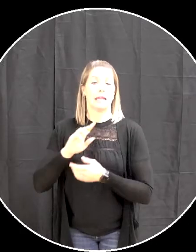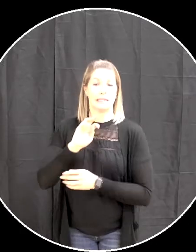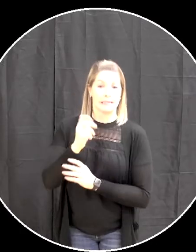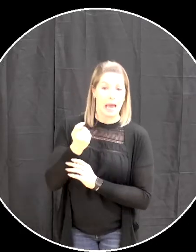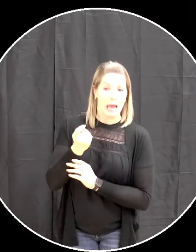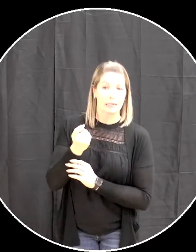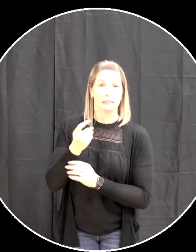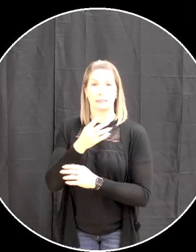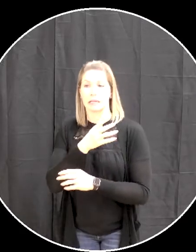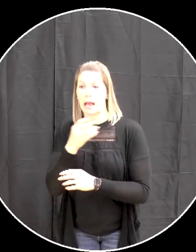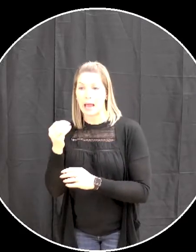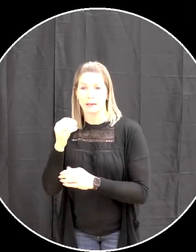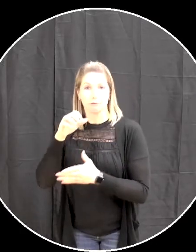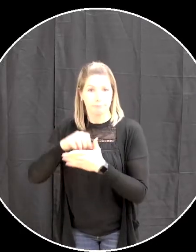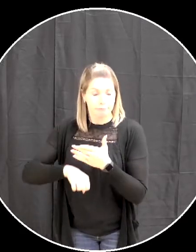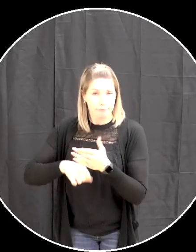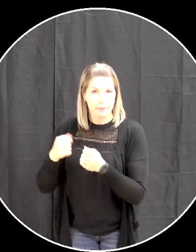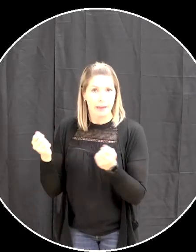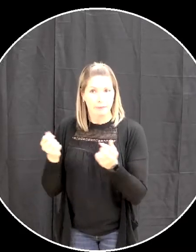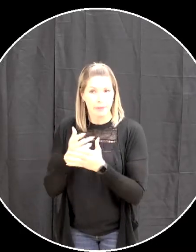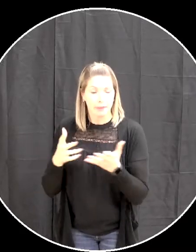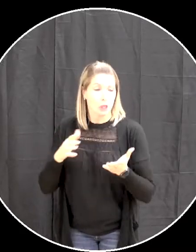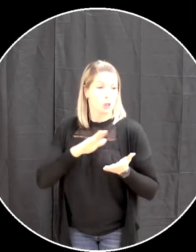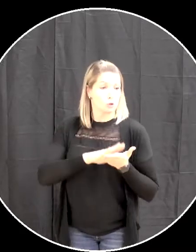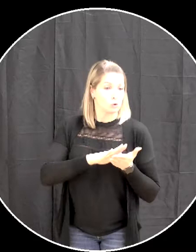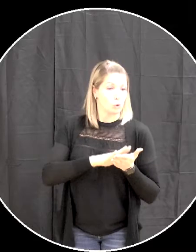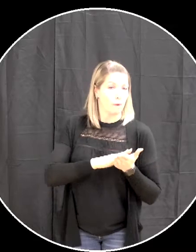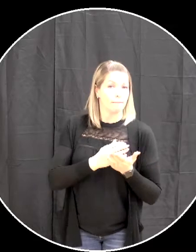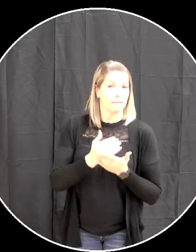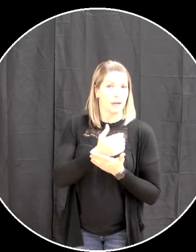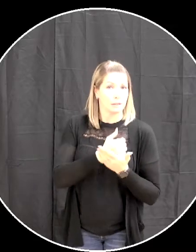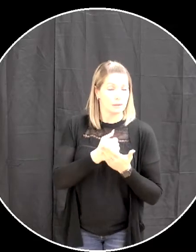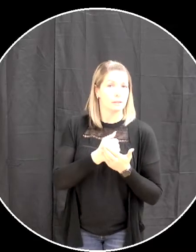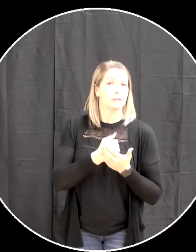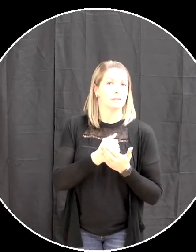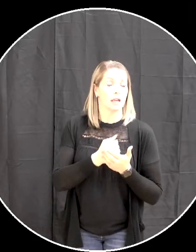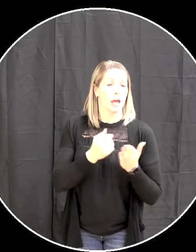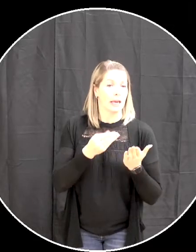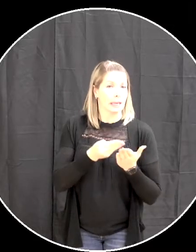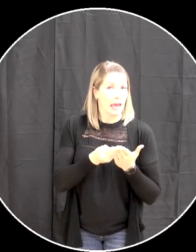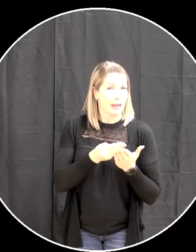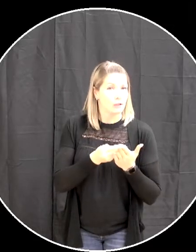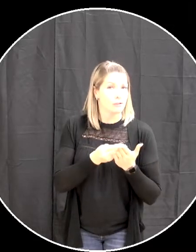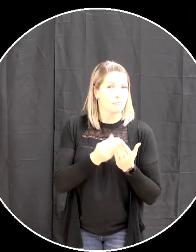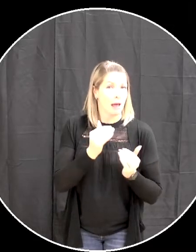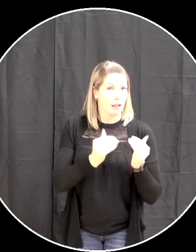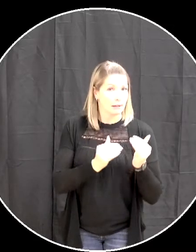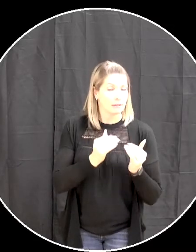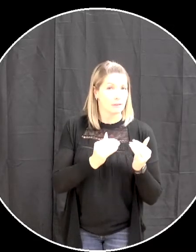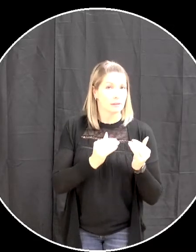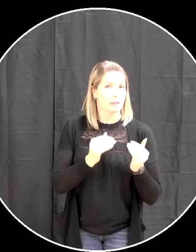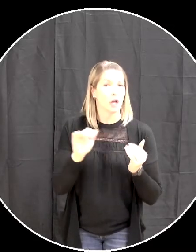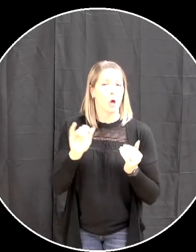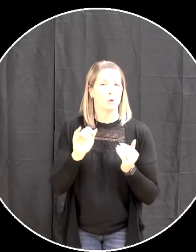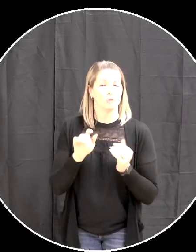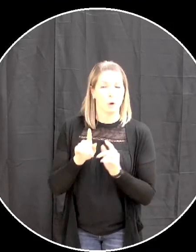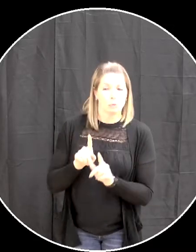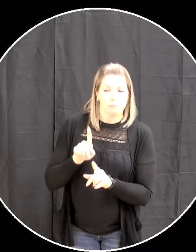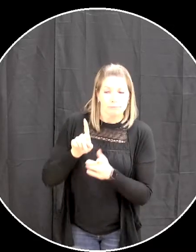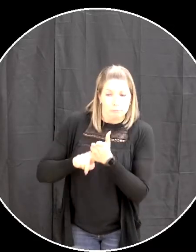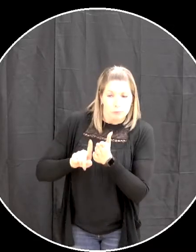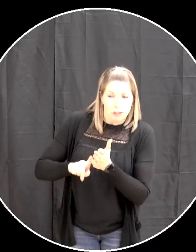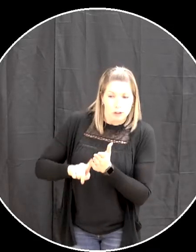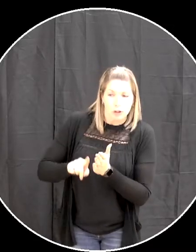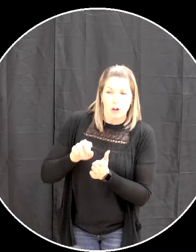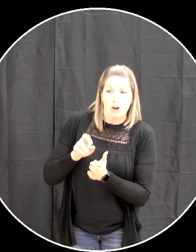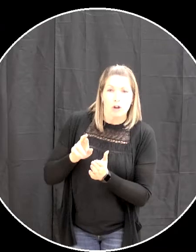and tested the school generated funds through bank confirmations of the cash balances, as well as detailed testing of revenue and expenses.